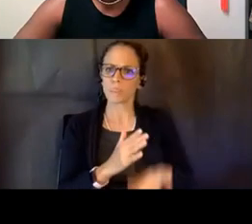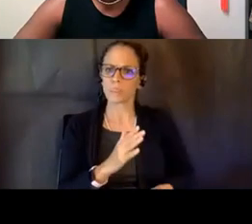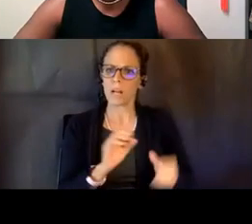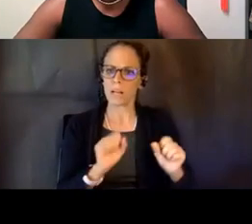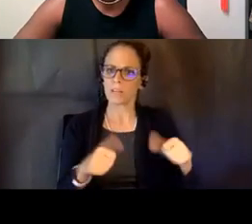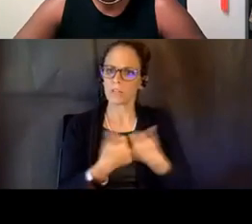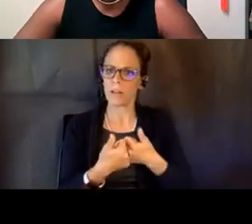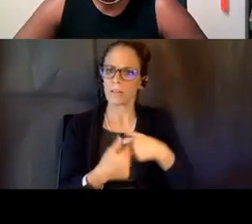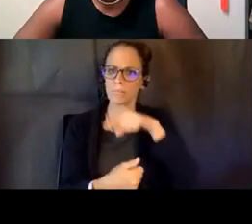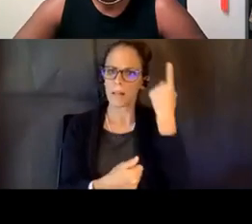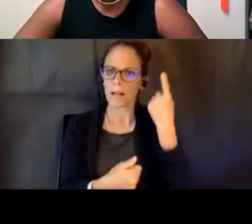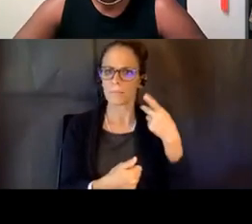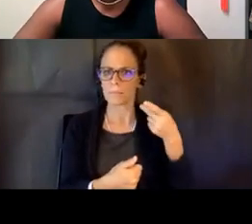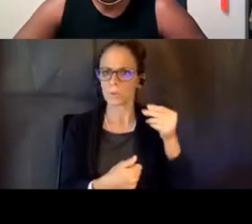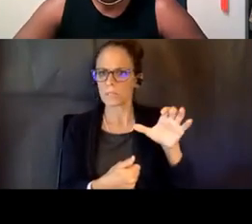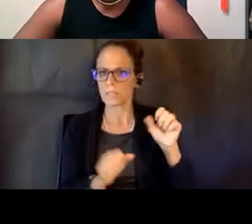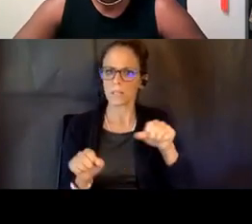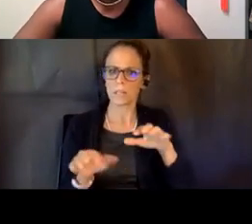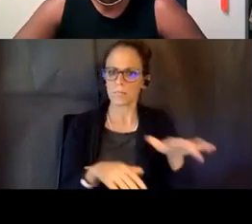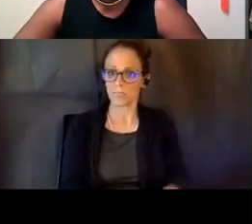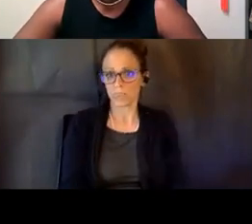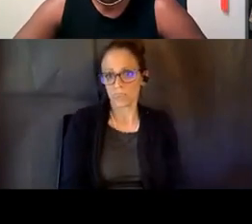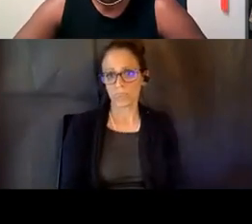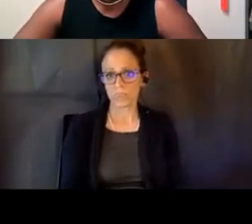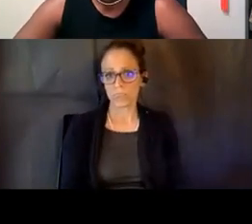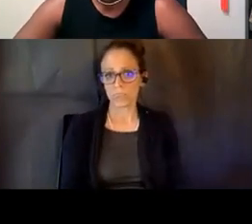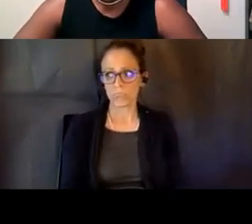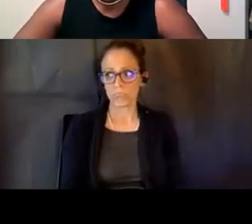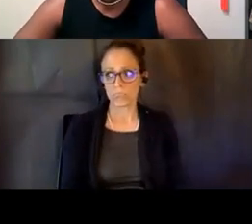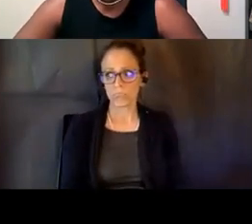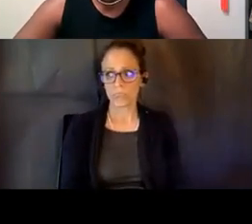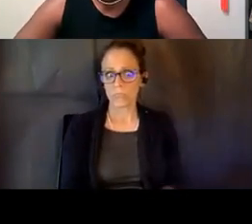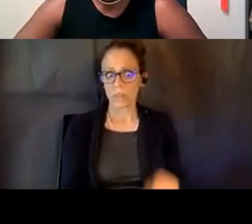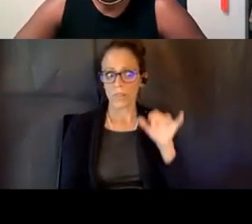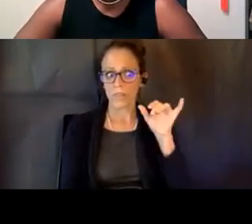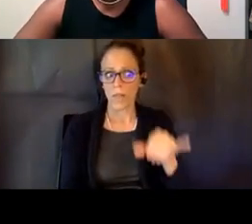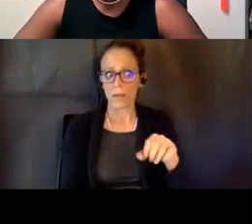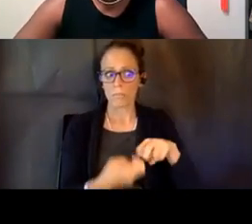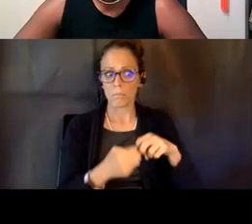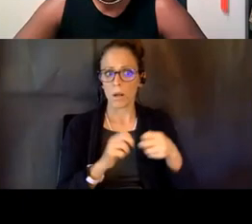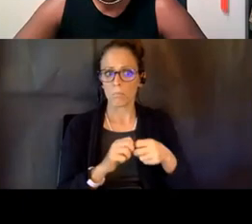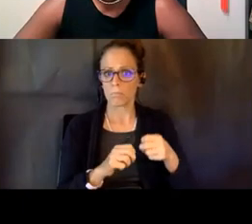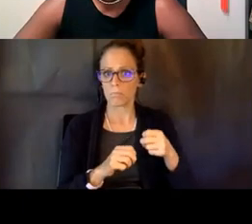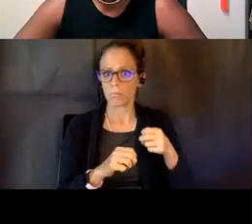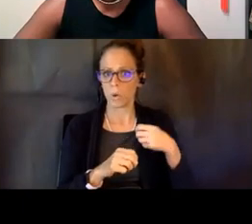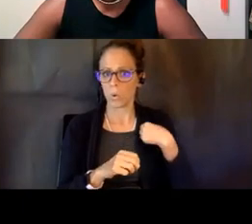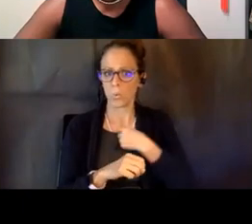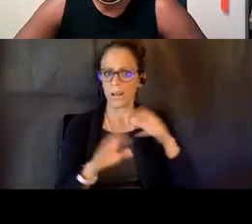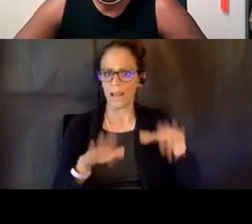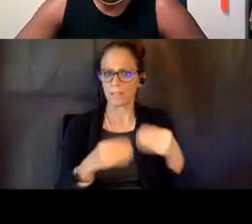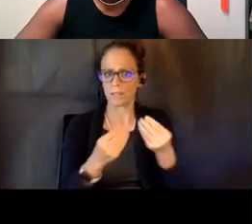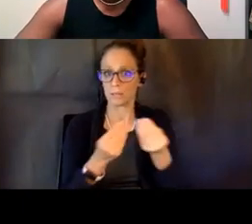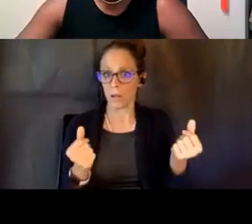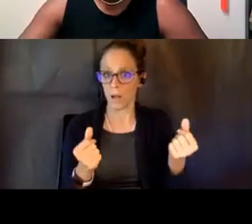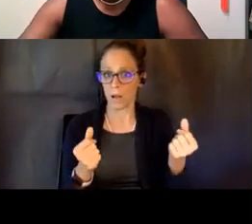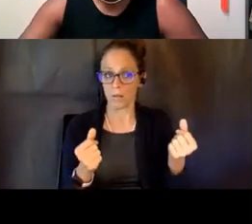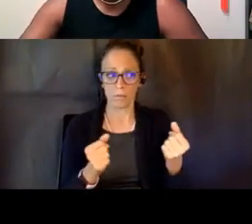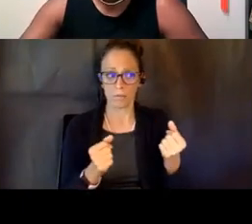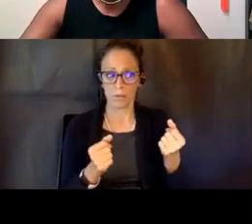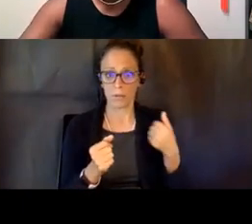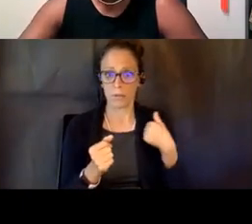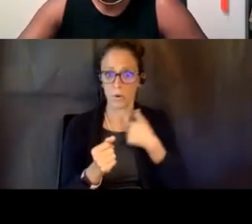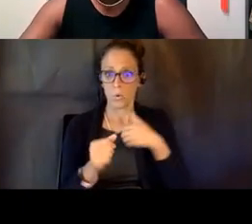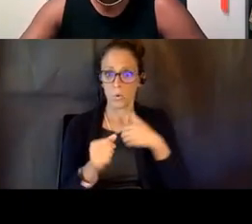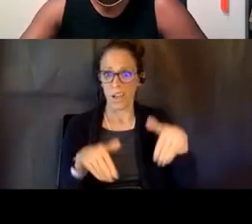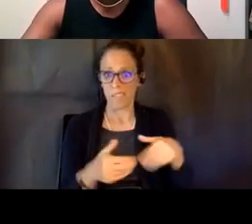time there, we did. And I don't know that we've ever fully addressed that. So I feel that is one of the issues that shows up really easily